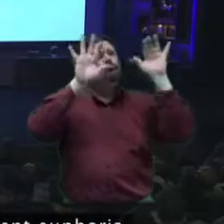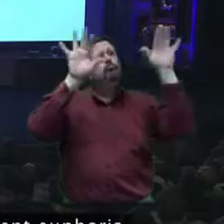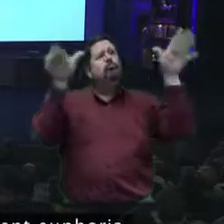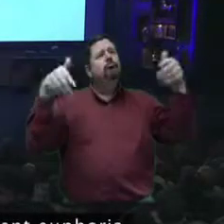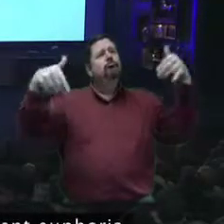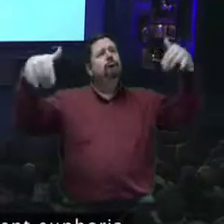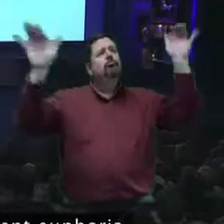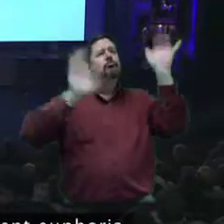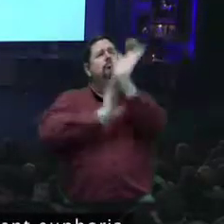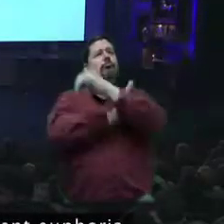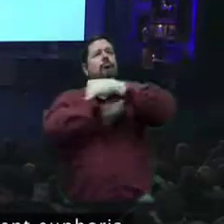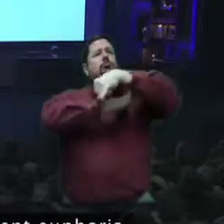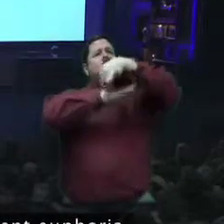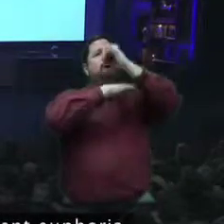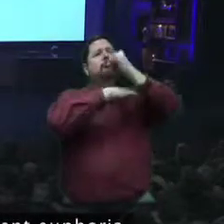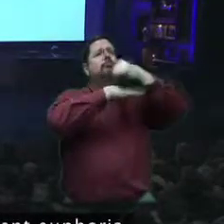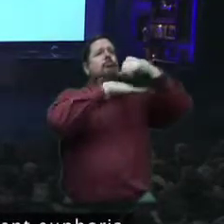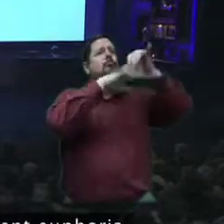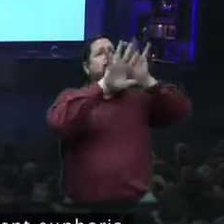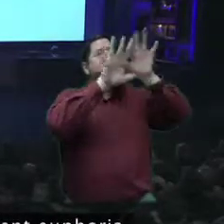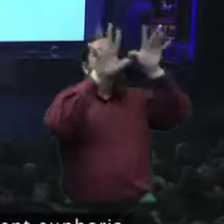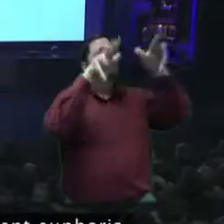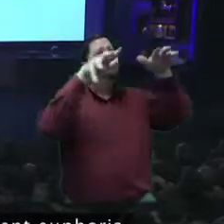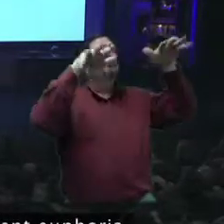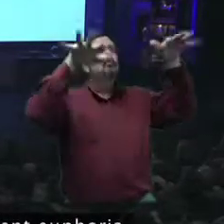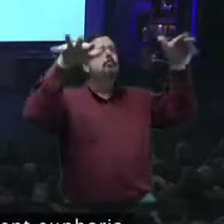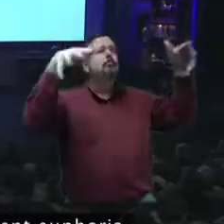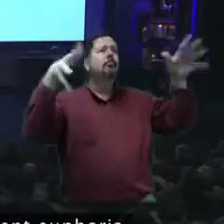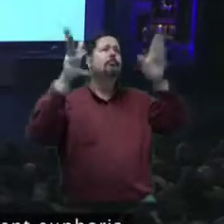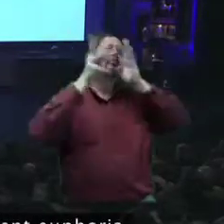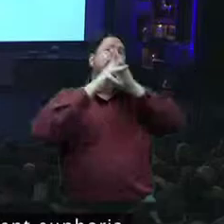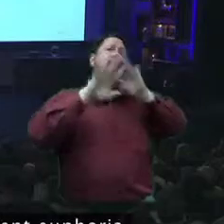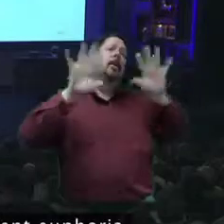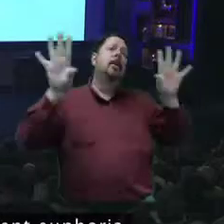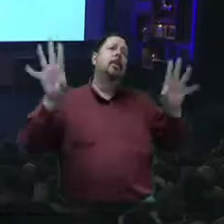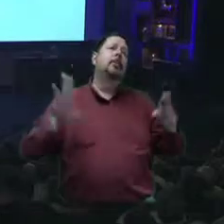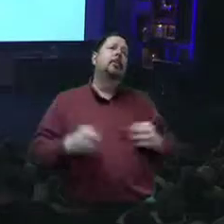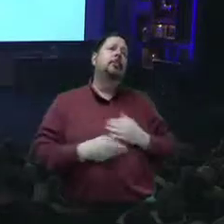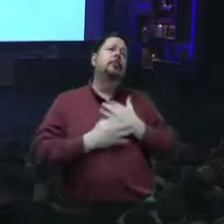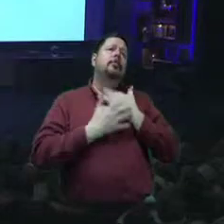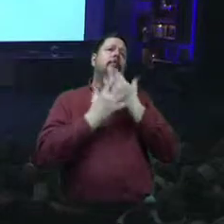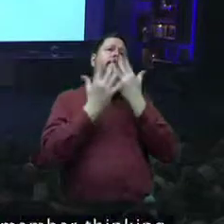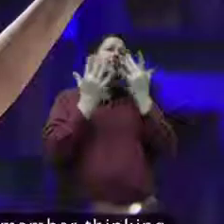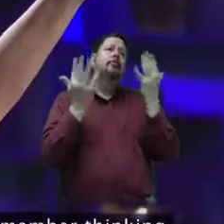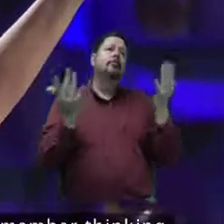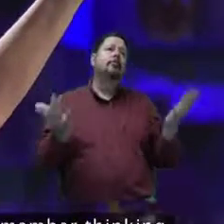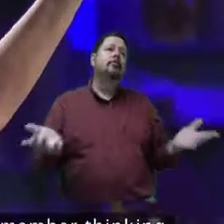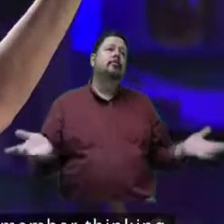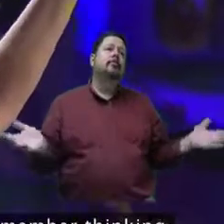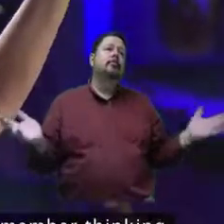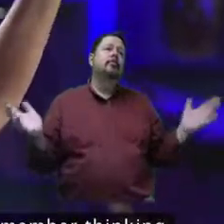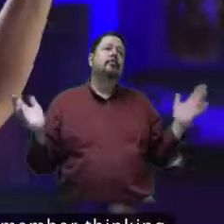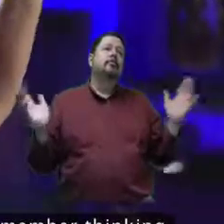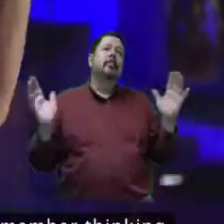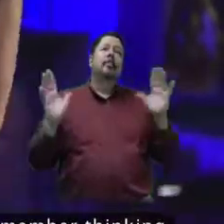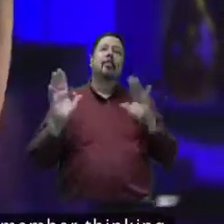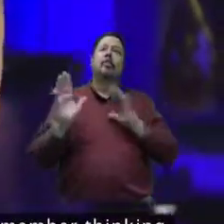great whale gliding through a sea of silent euphoria.